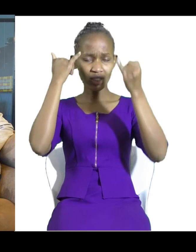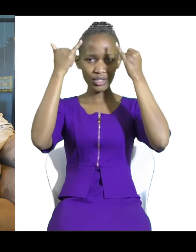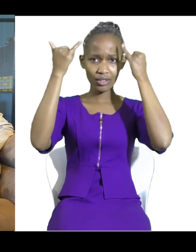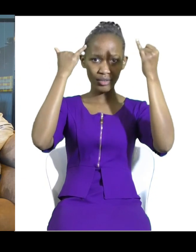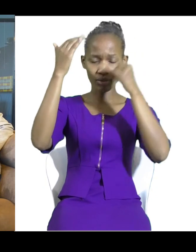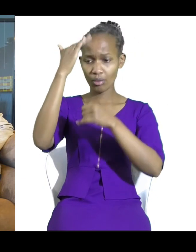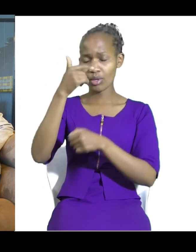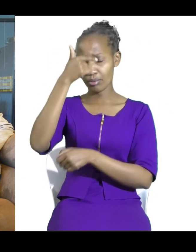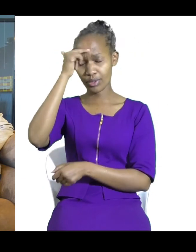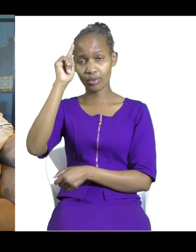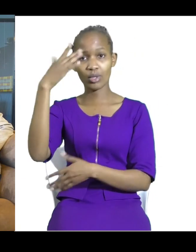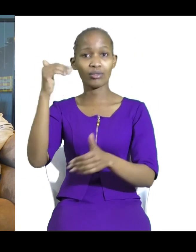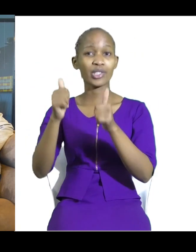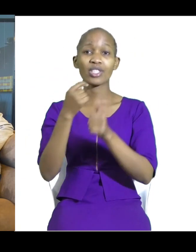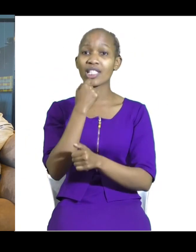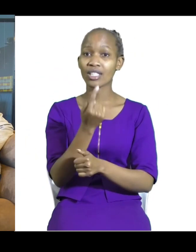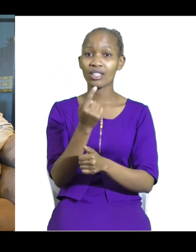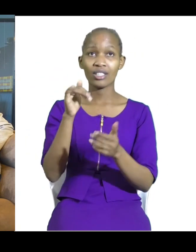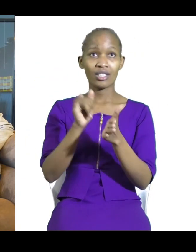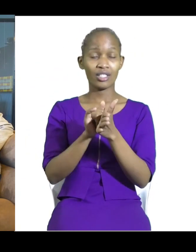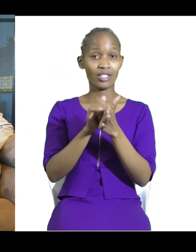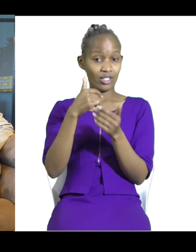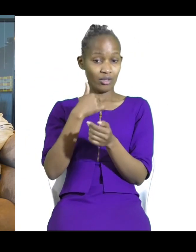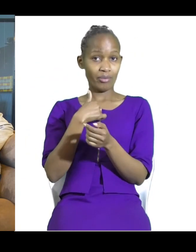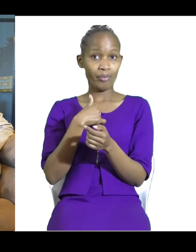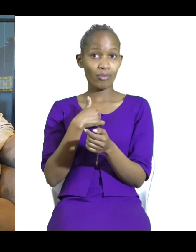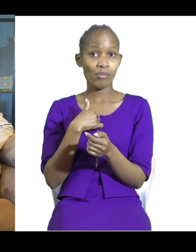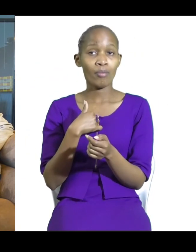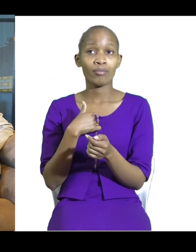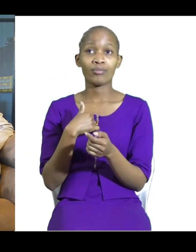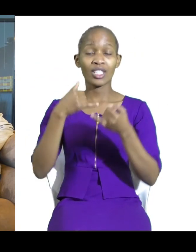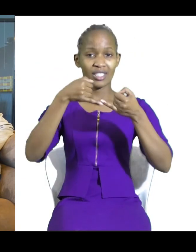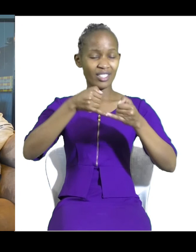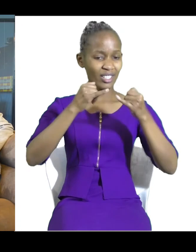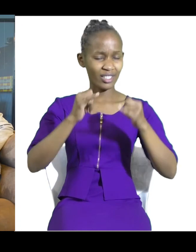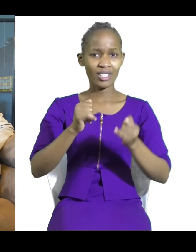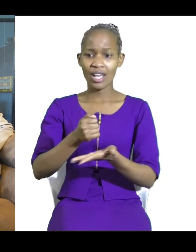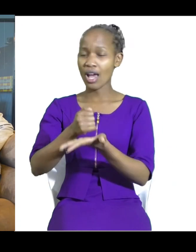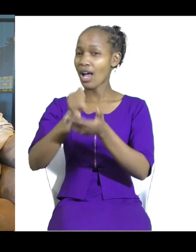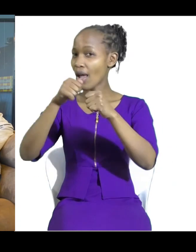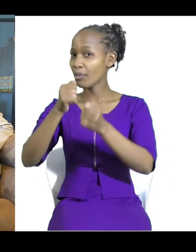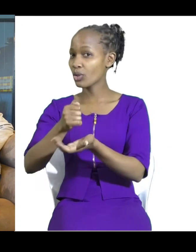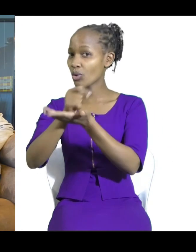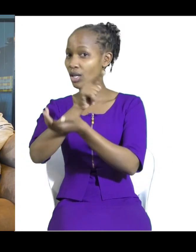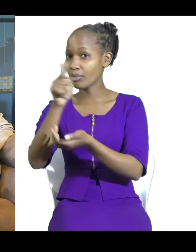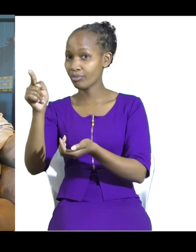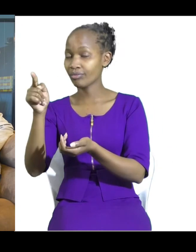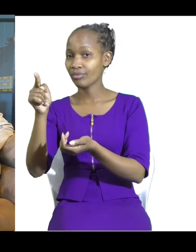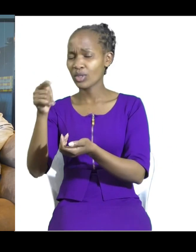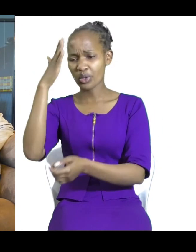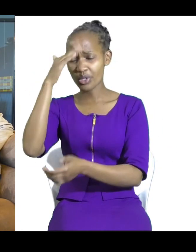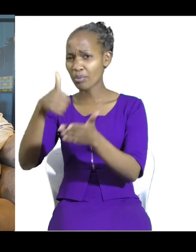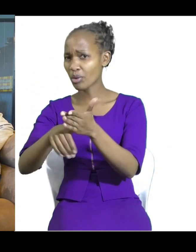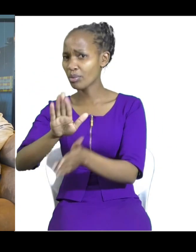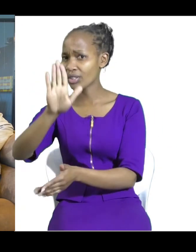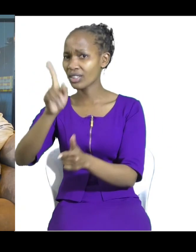this idea, because one of the things I would say I pride myself in is execution. I'm able to help you to, first of all, just